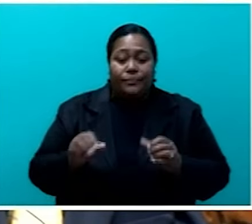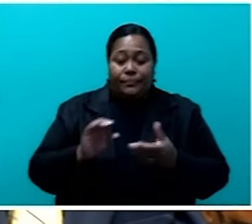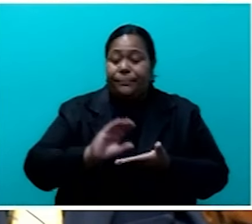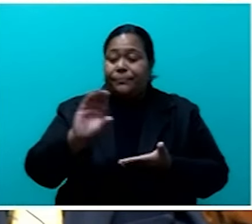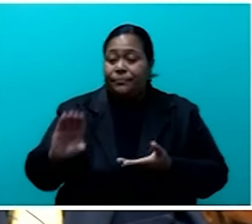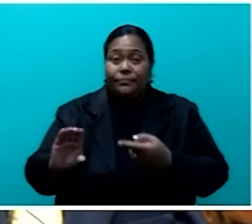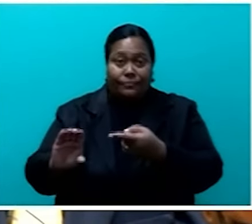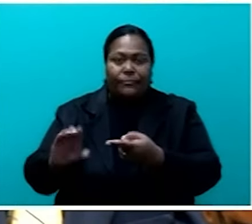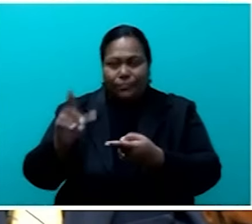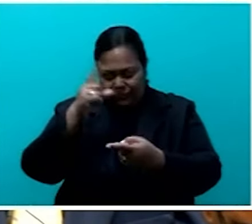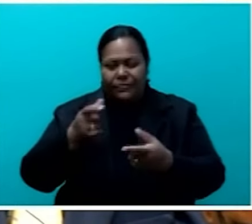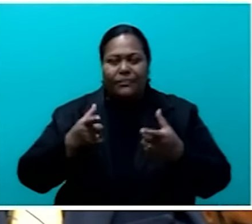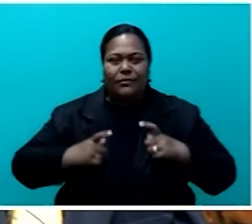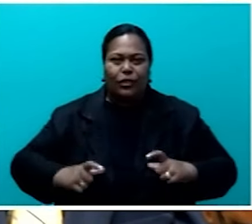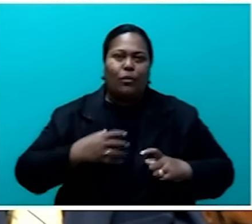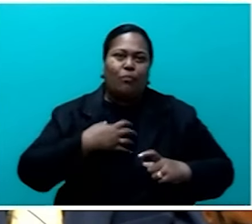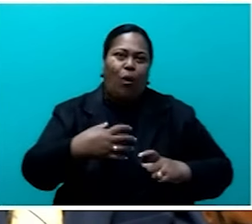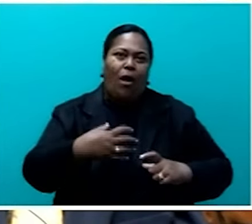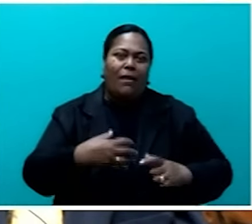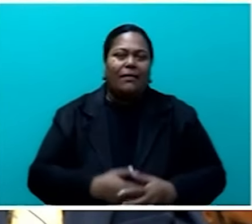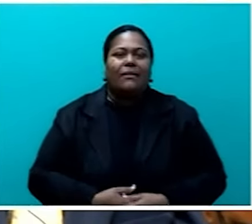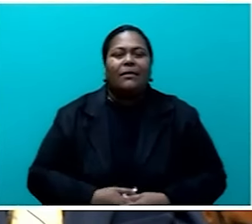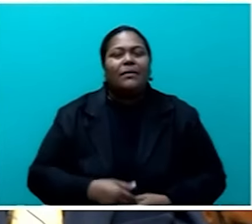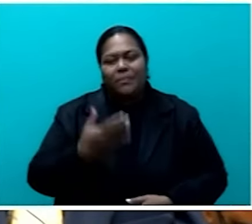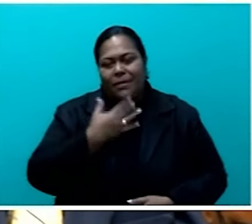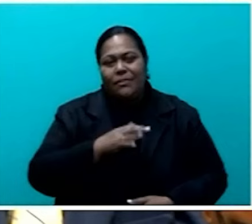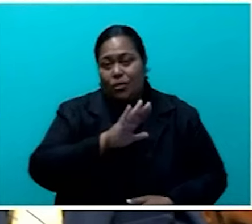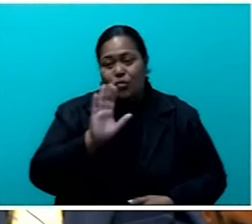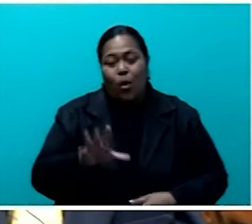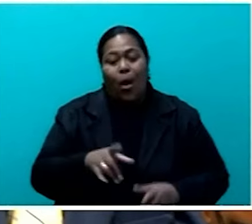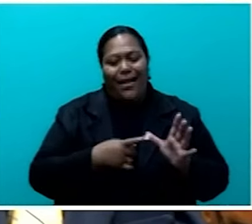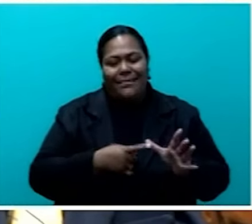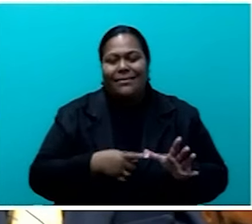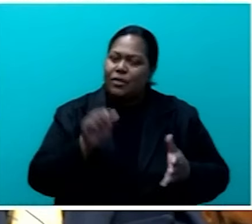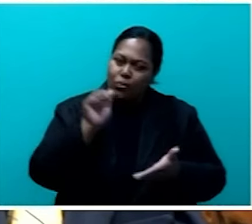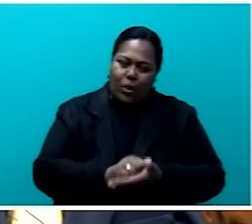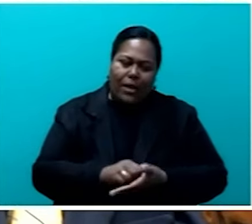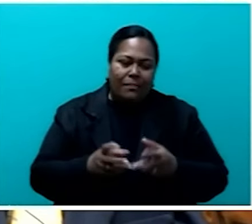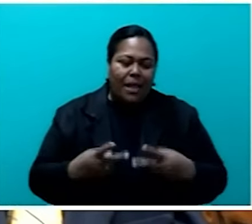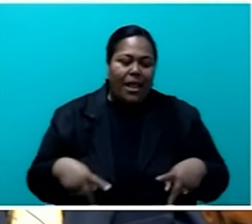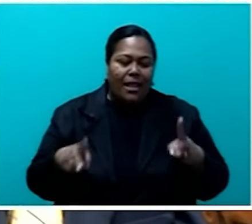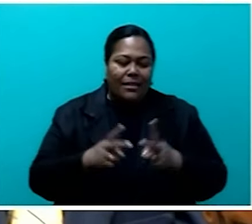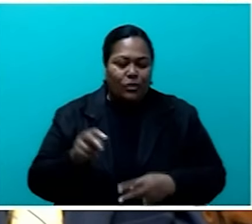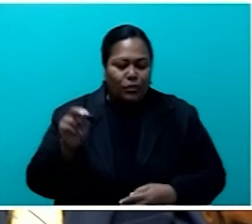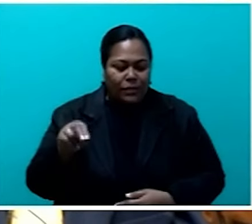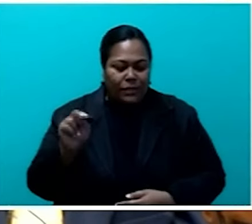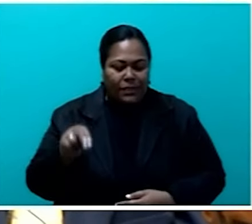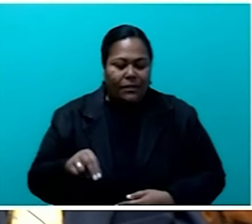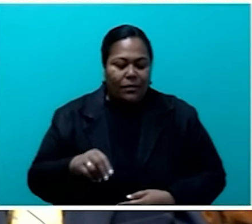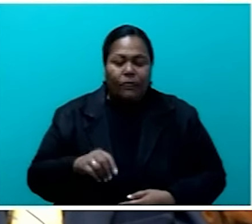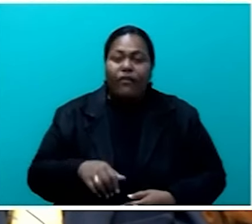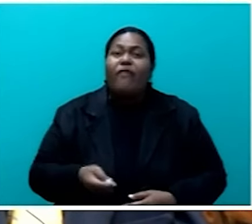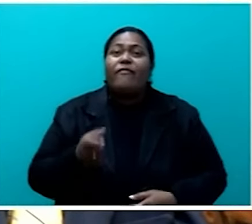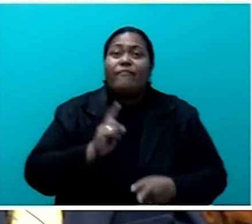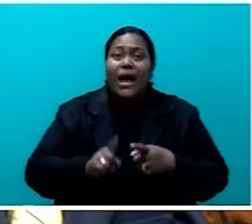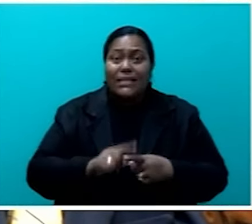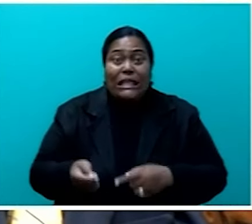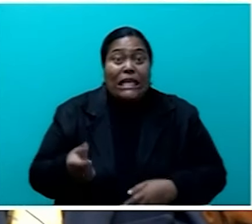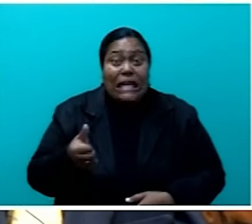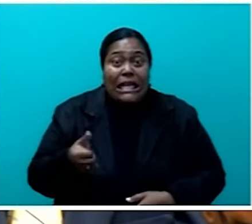us put our ounces in the right place. By encouraging early screening, regular health